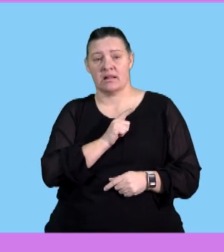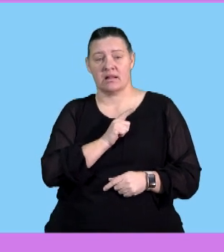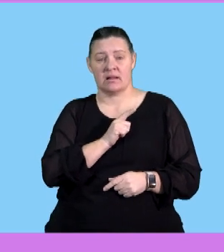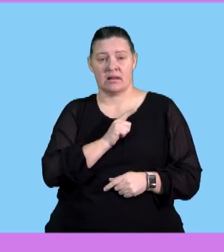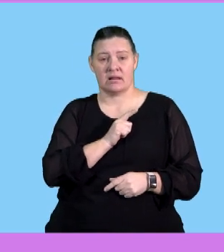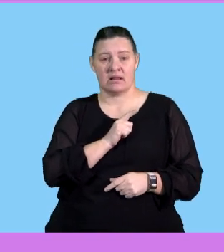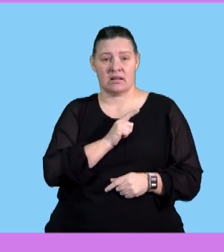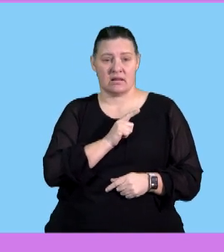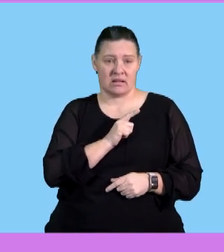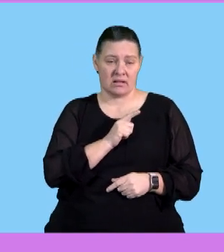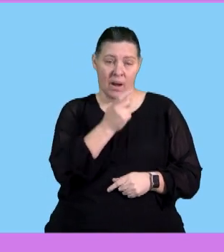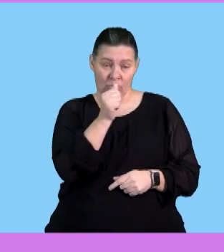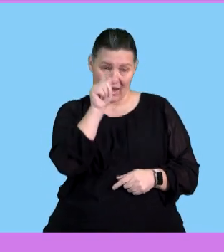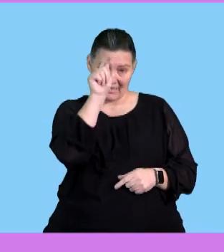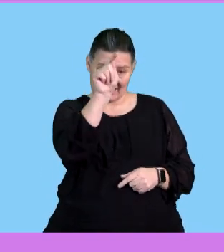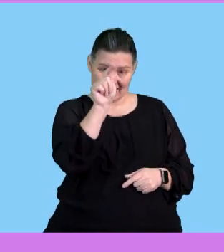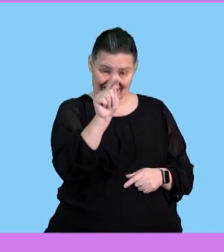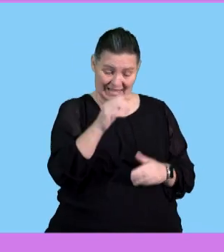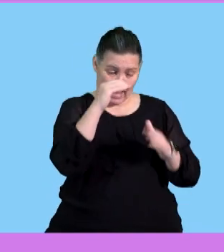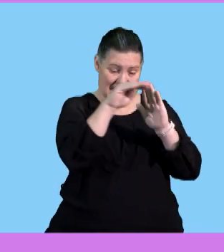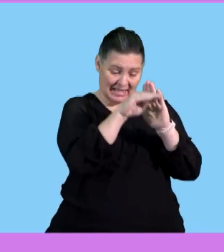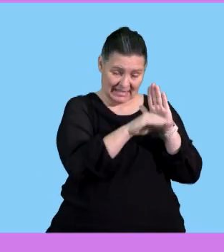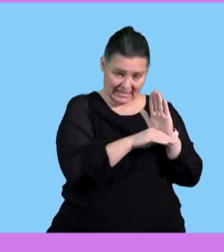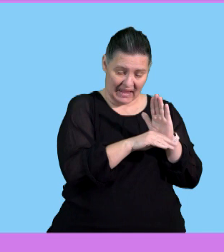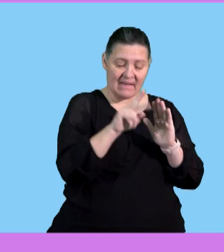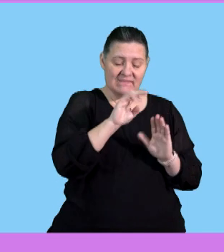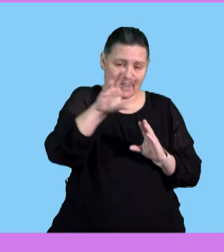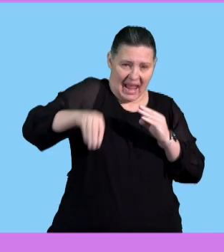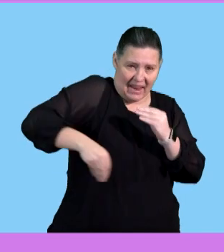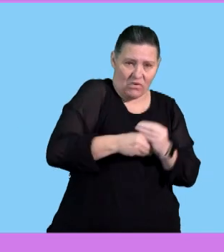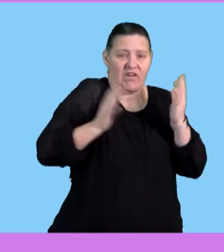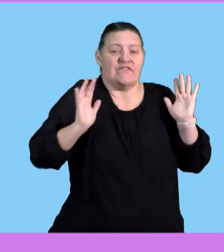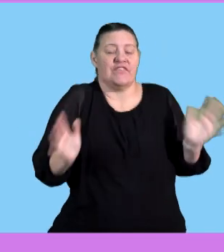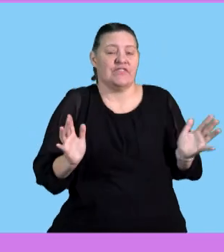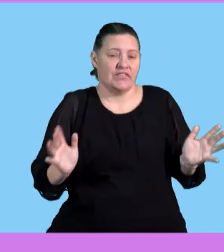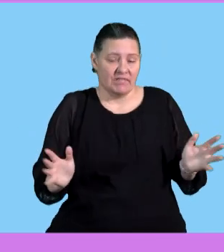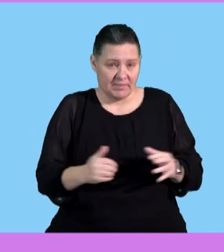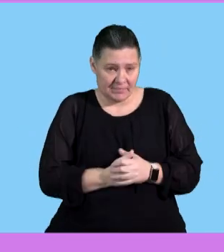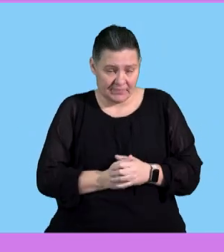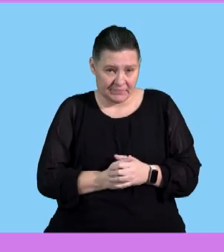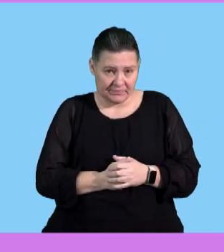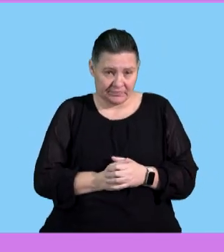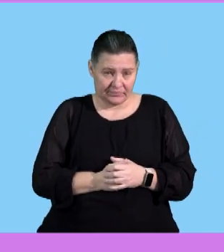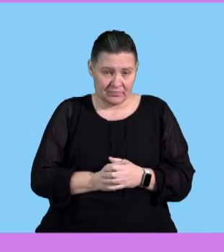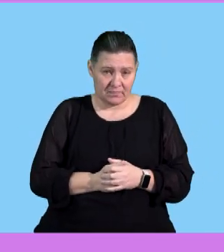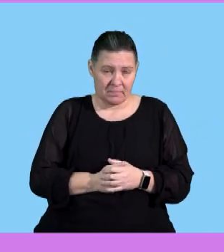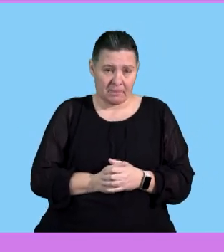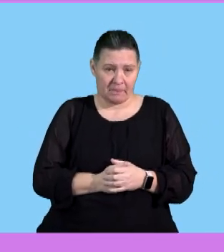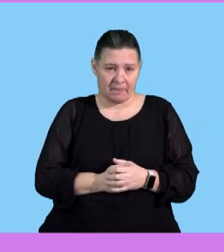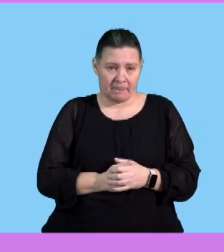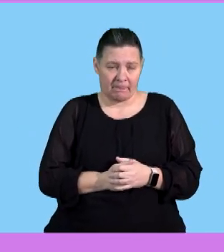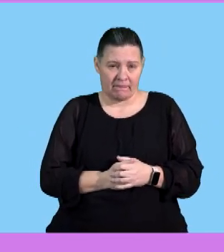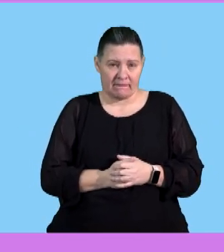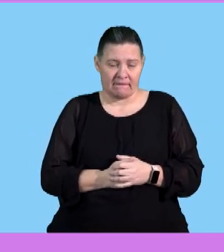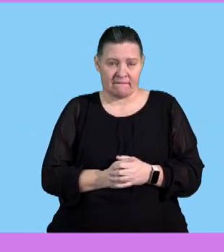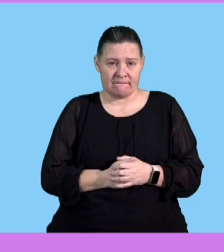that price or the prices on this list include VAT. So VAT has already